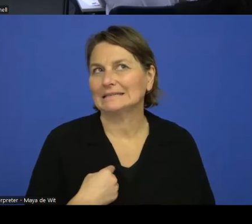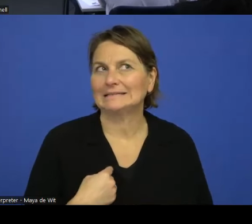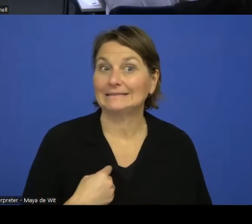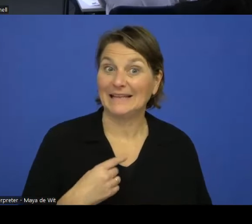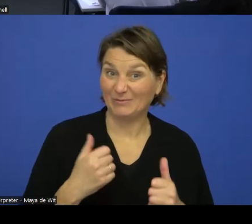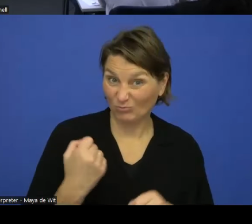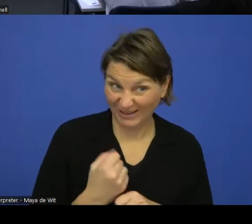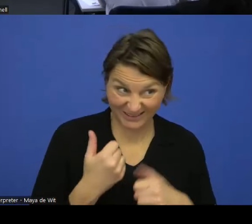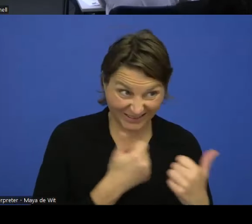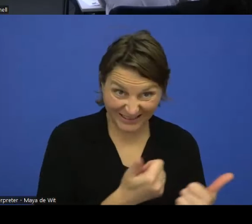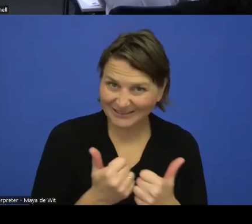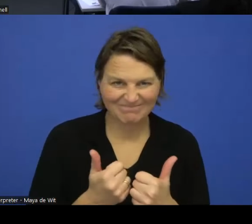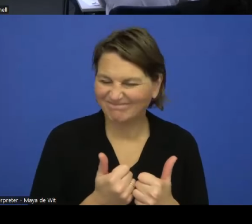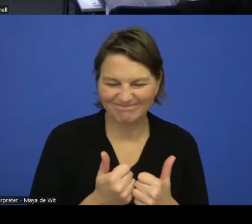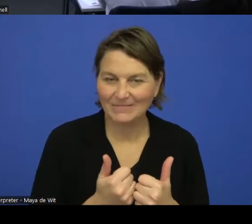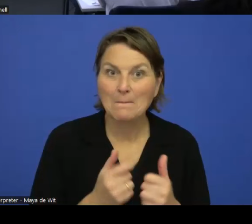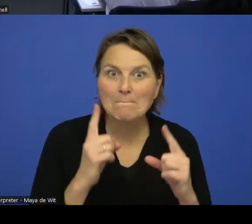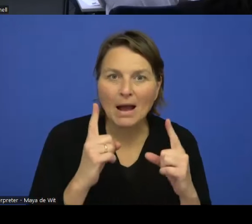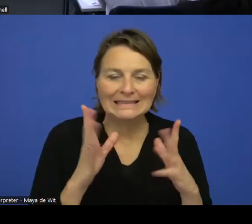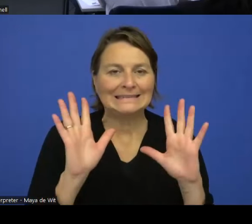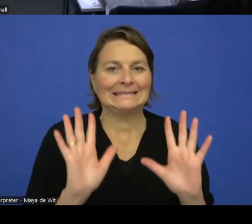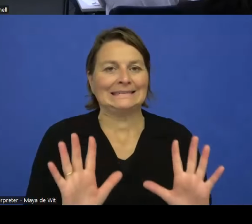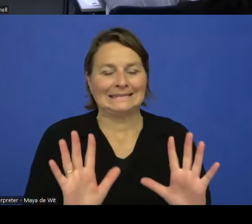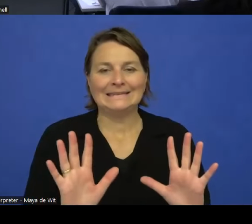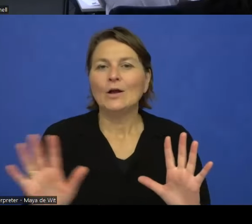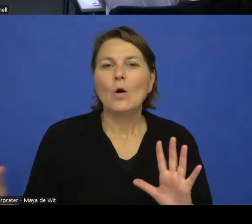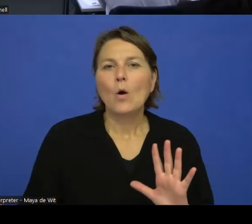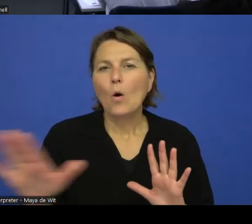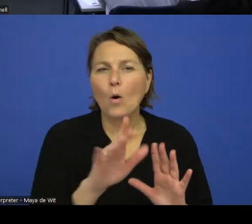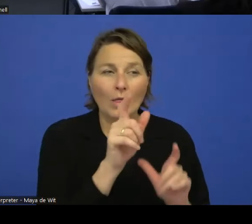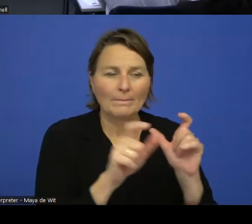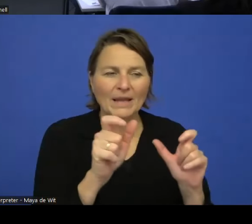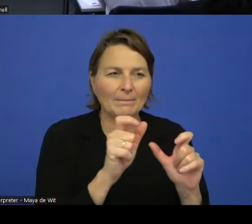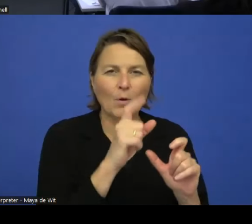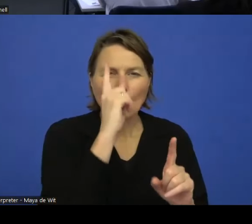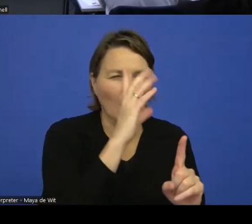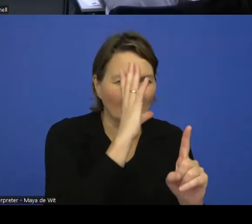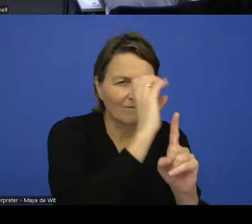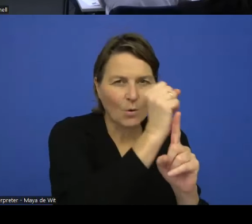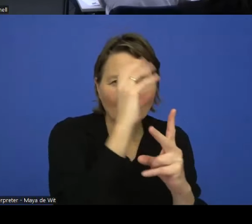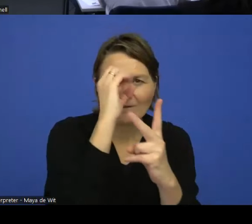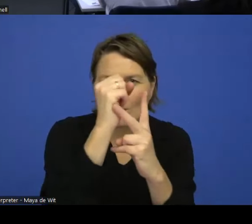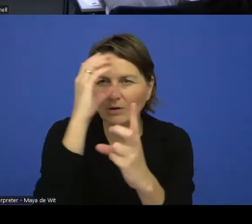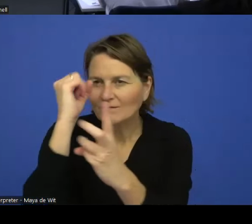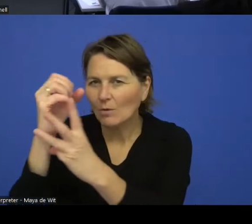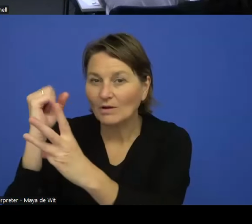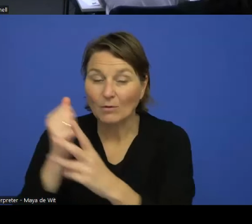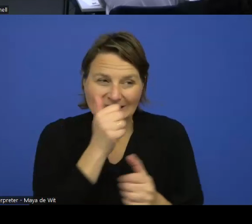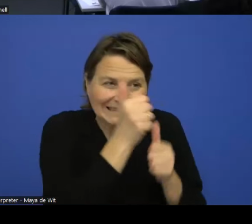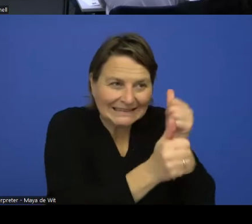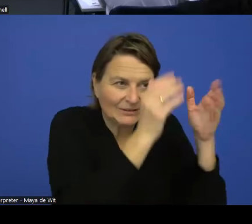The danger is that means that everybody's got a very narrow focus. You're focusing on one little area,